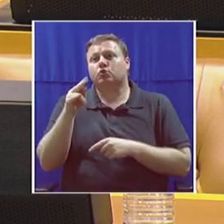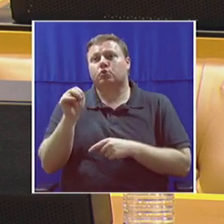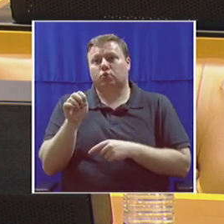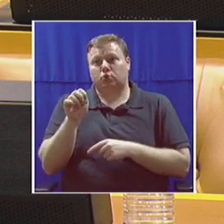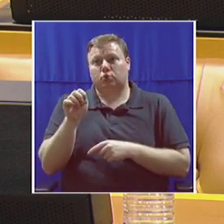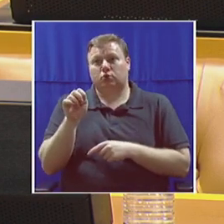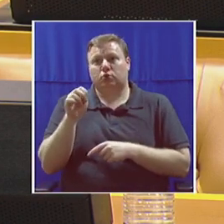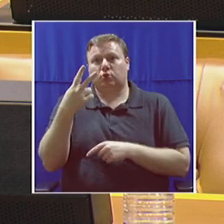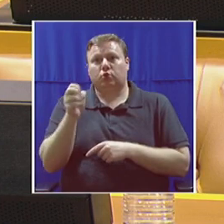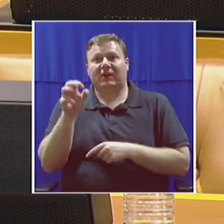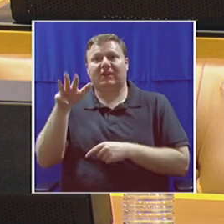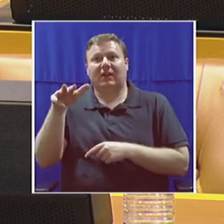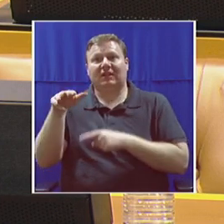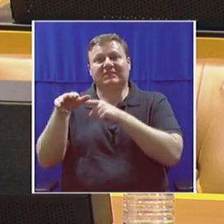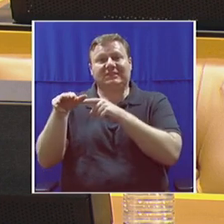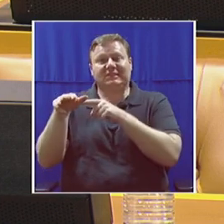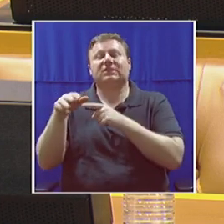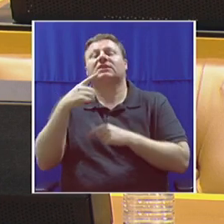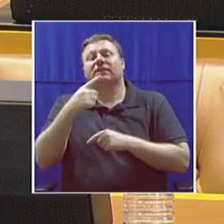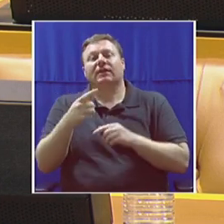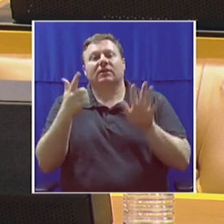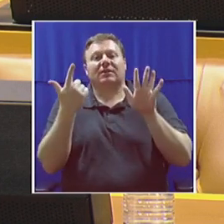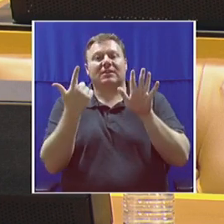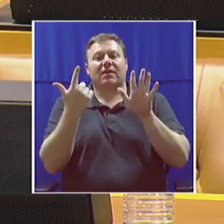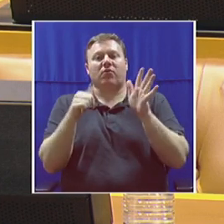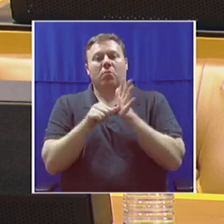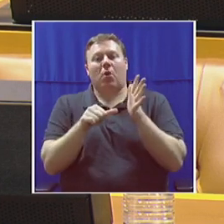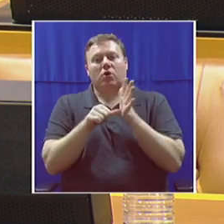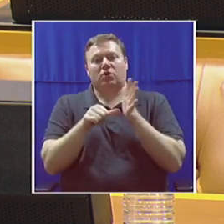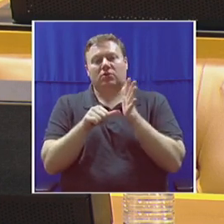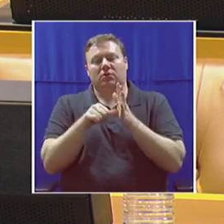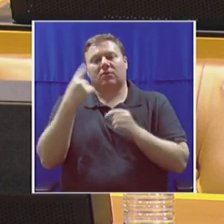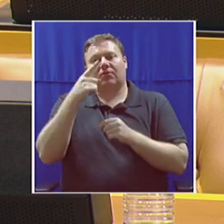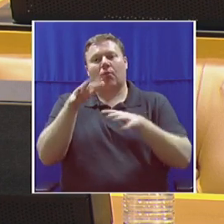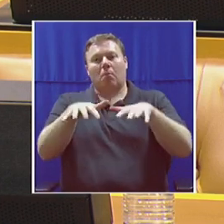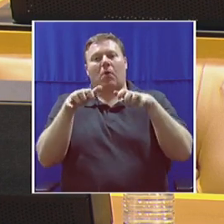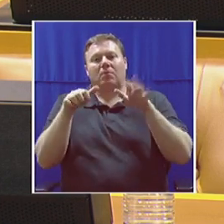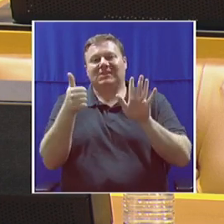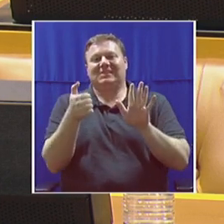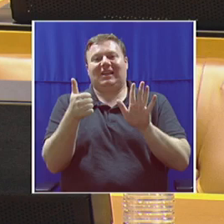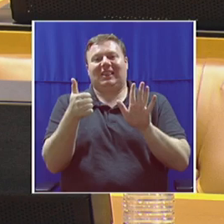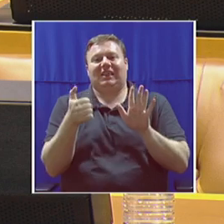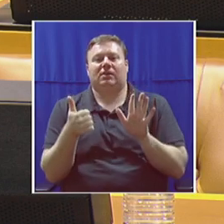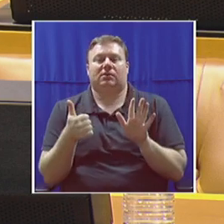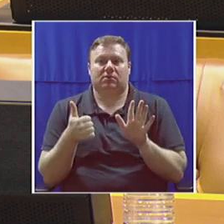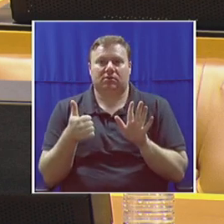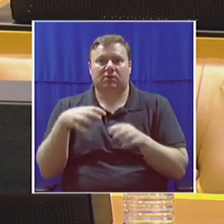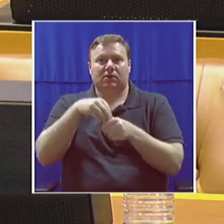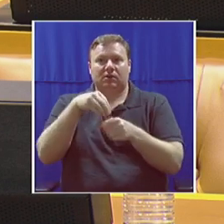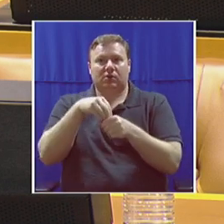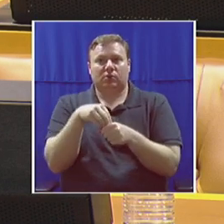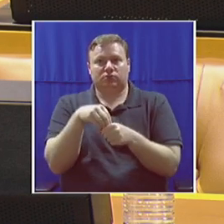2019 outlined seven priorities for the sixth Administration this included